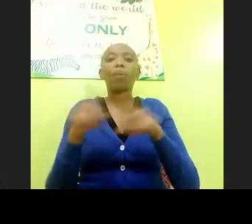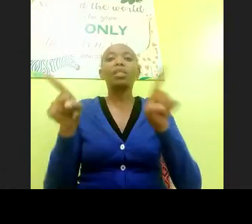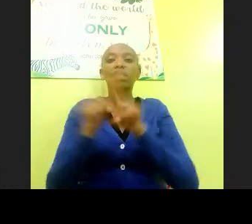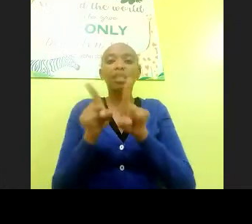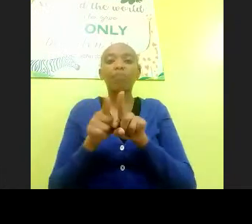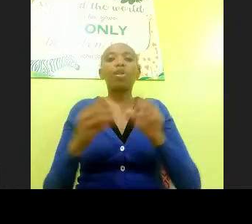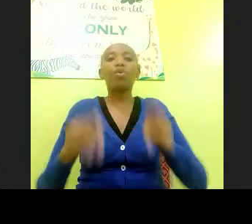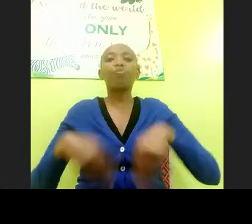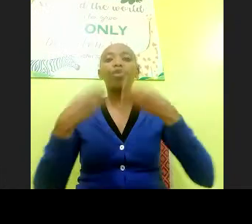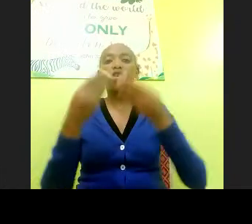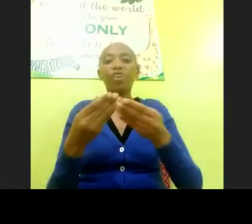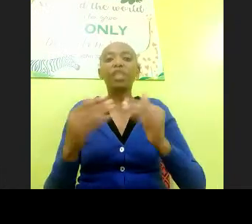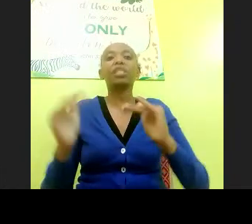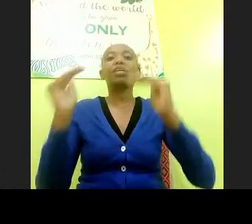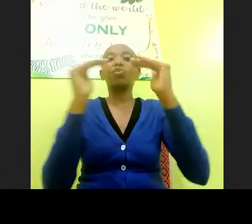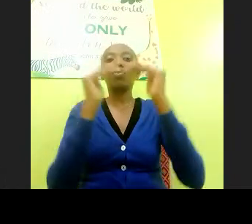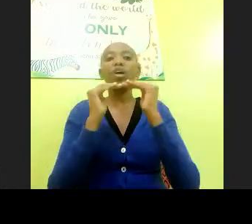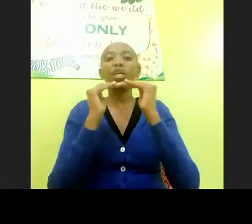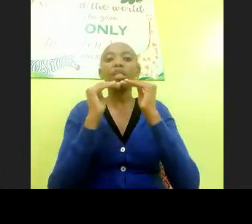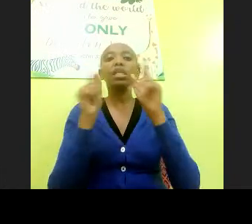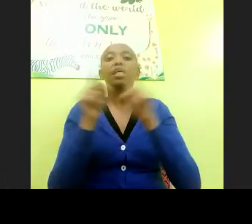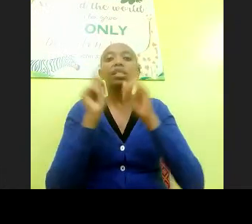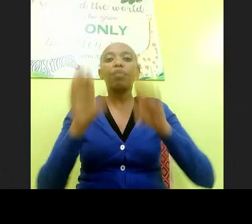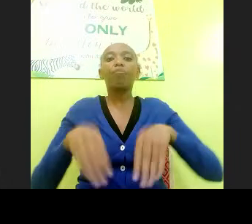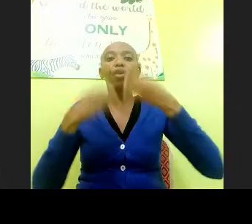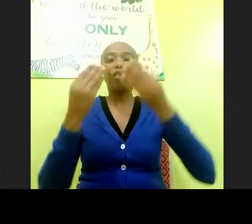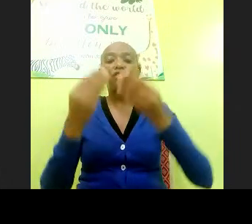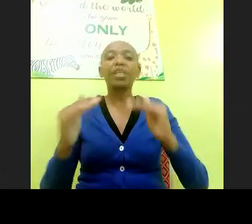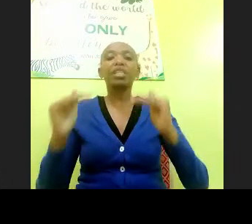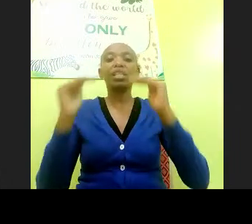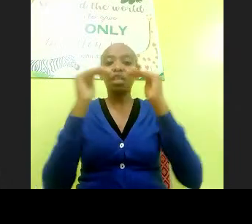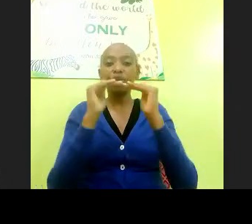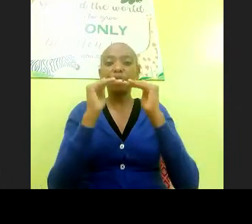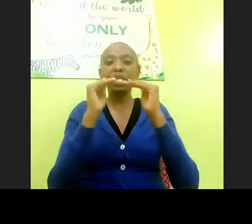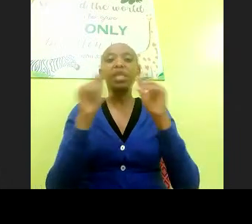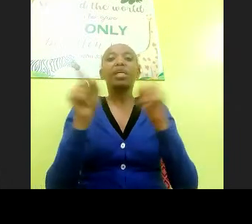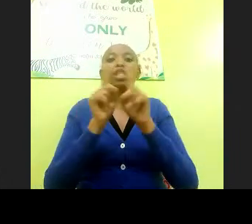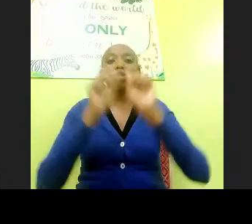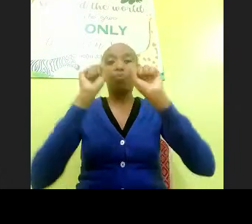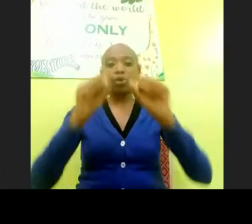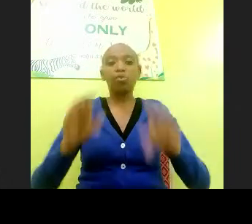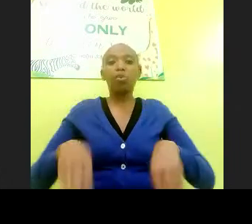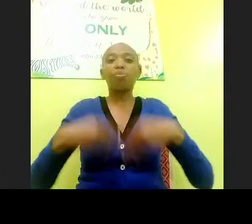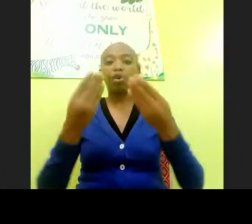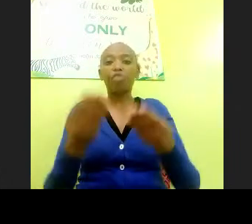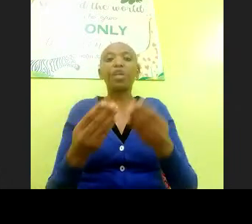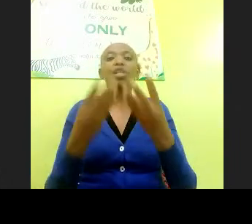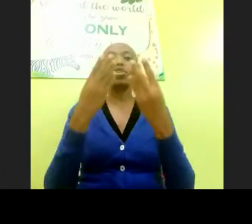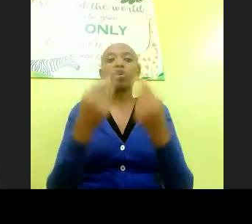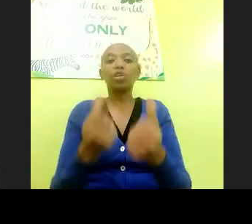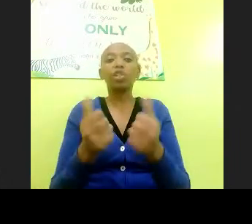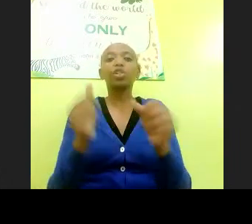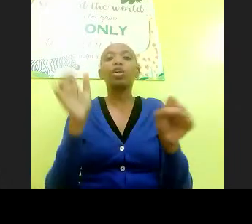provide equality, they will provide equity, and they will provide the solution to most